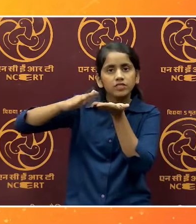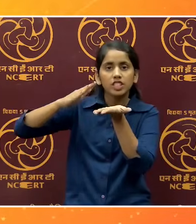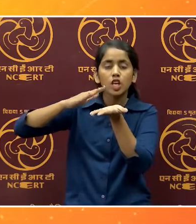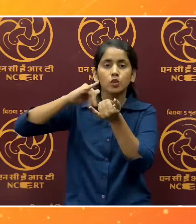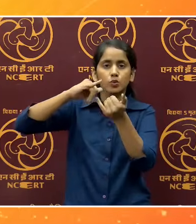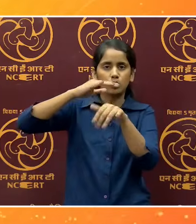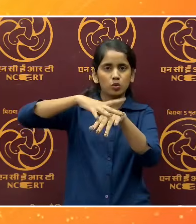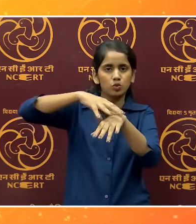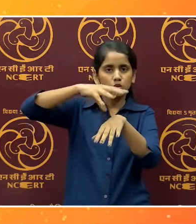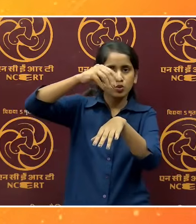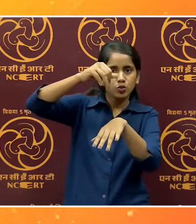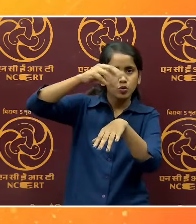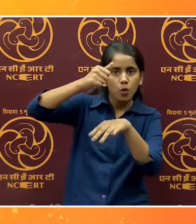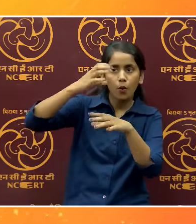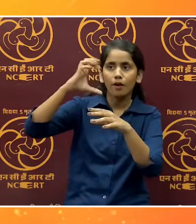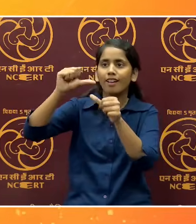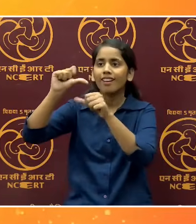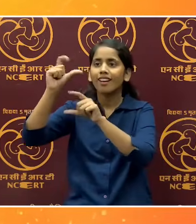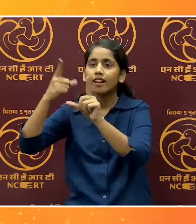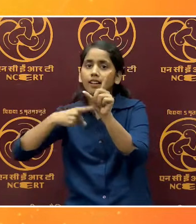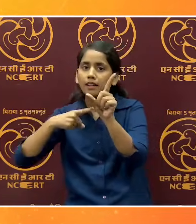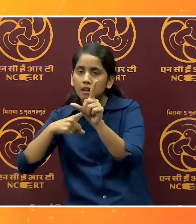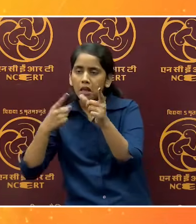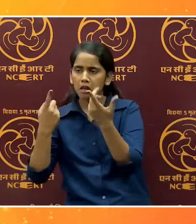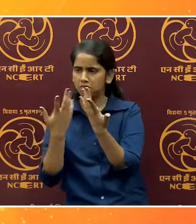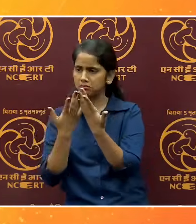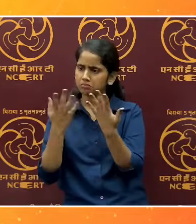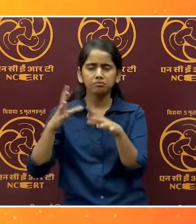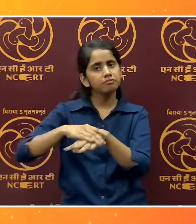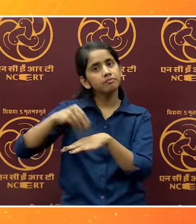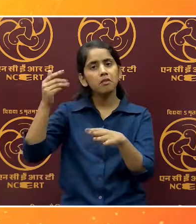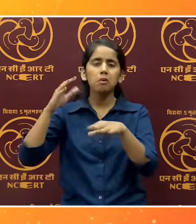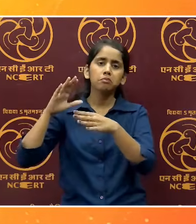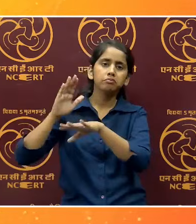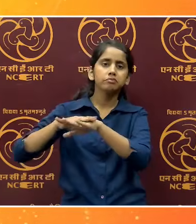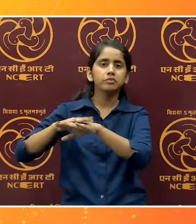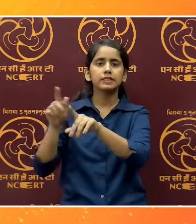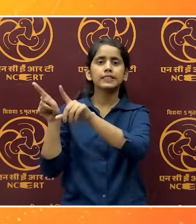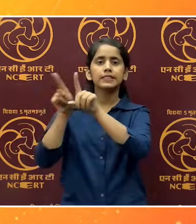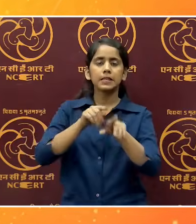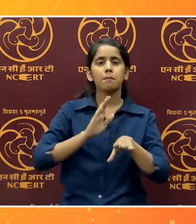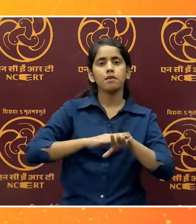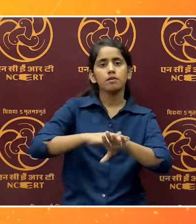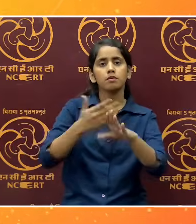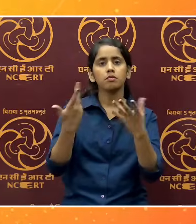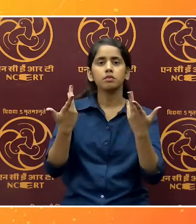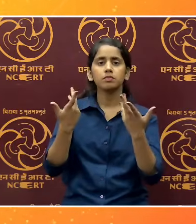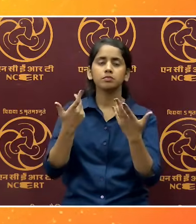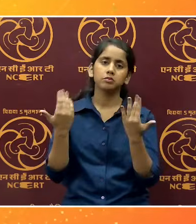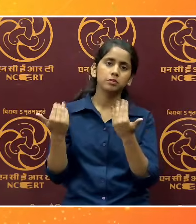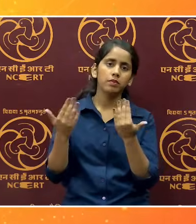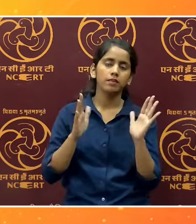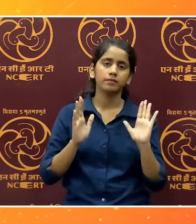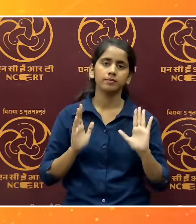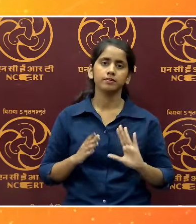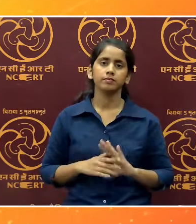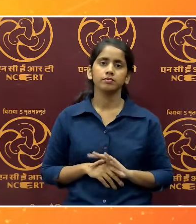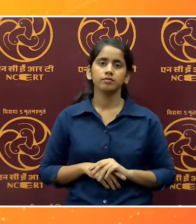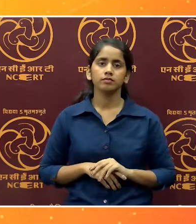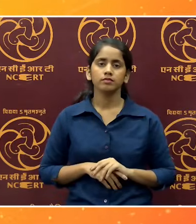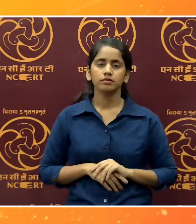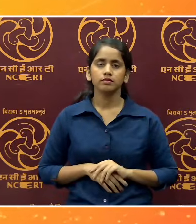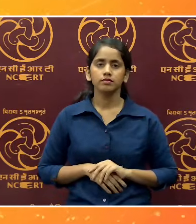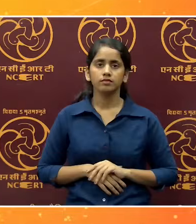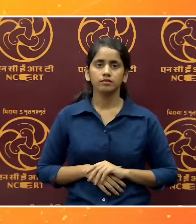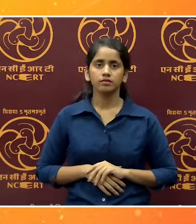soil or wet clay, so that they have that experience of the muddy drain, the muddy texture. As a